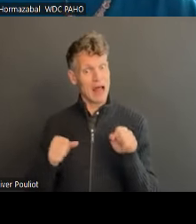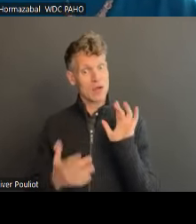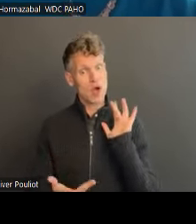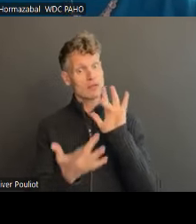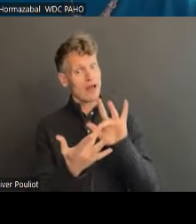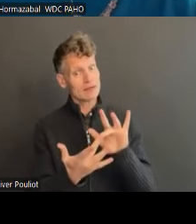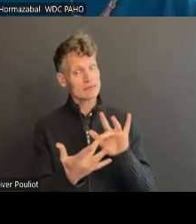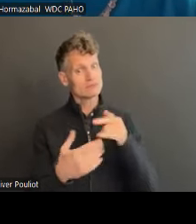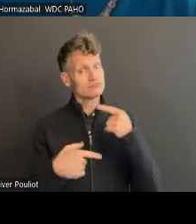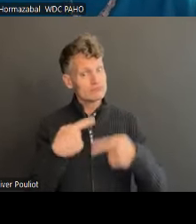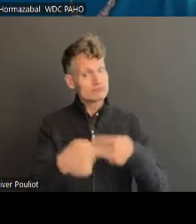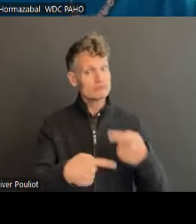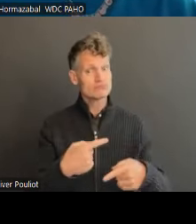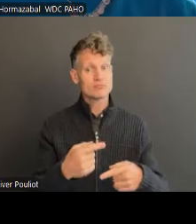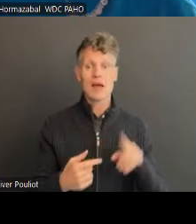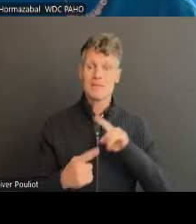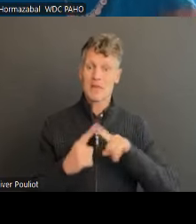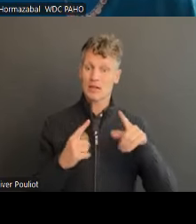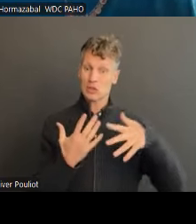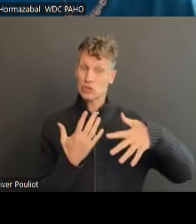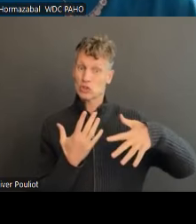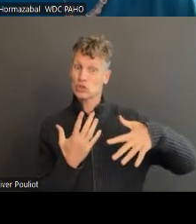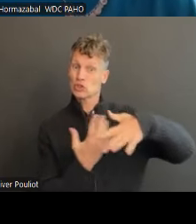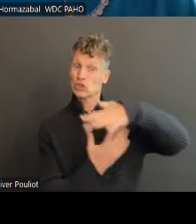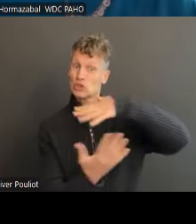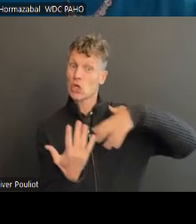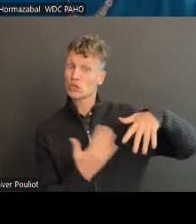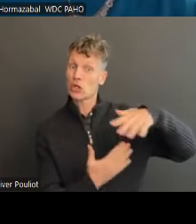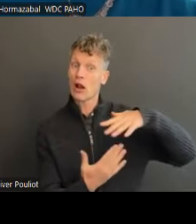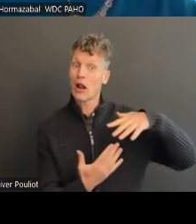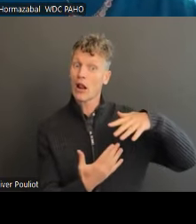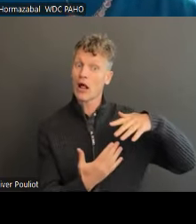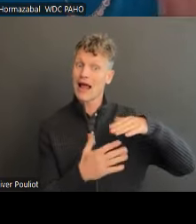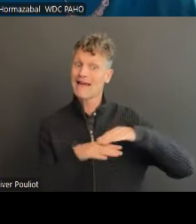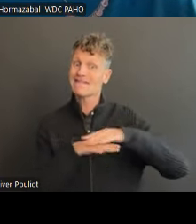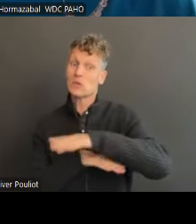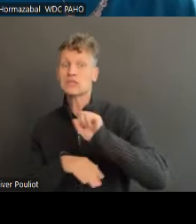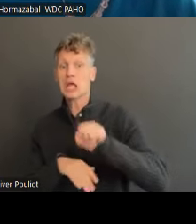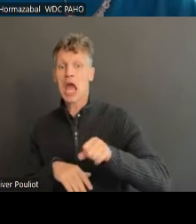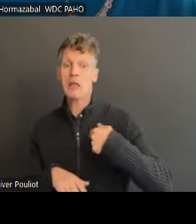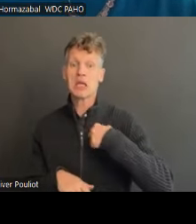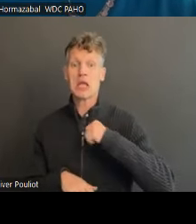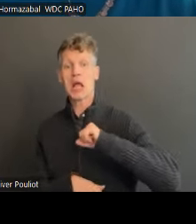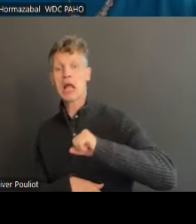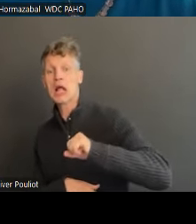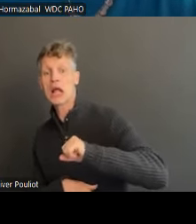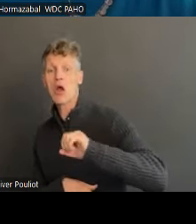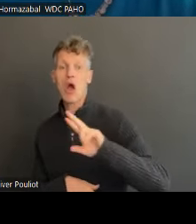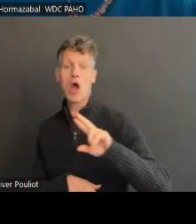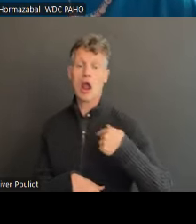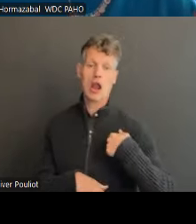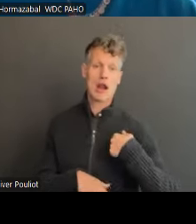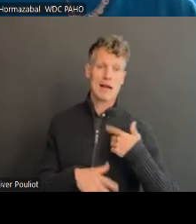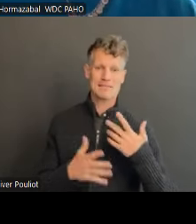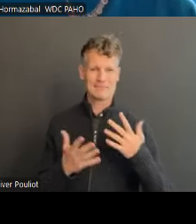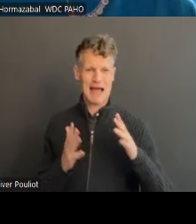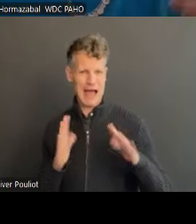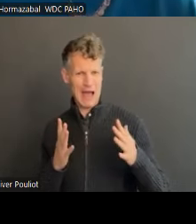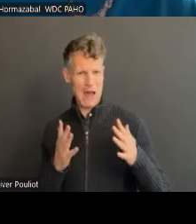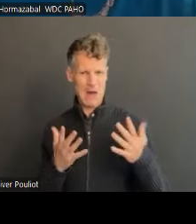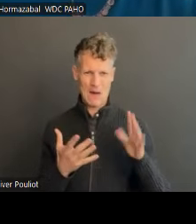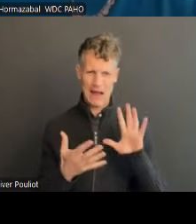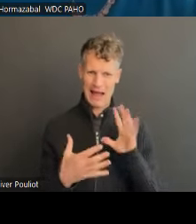la influence atención, the need for influyen cómo care, se expresa esa necesidad de influence atención en how una this demanda need for care asistencial expresses itself, e influye in